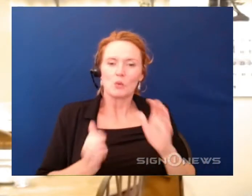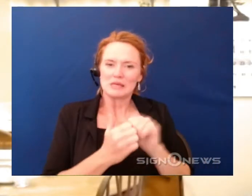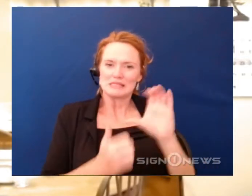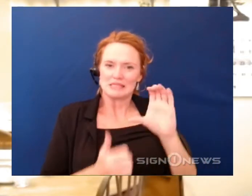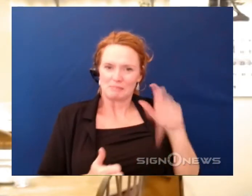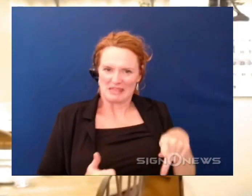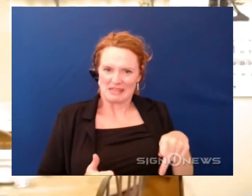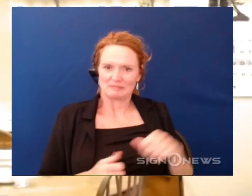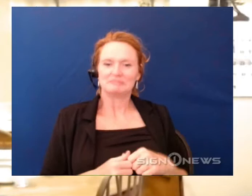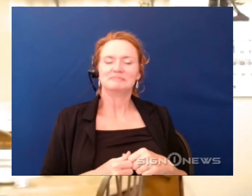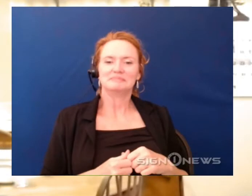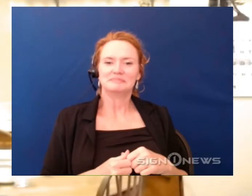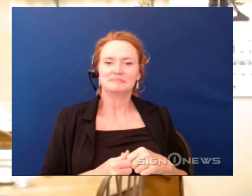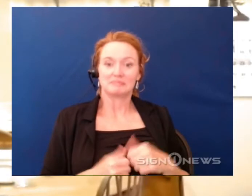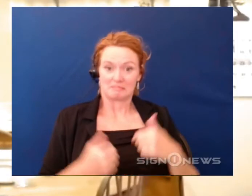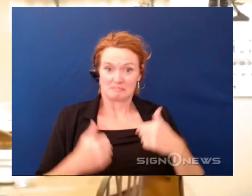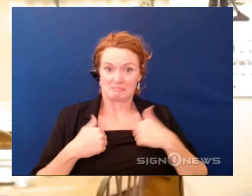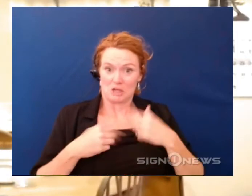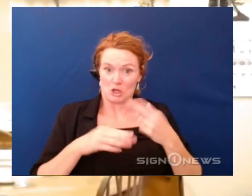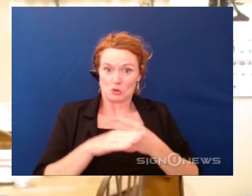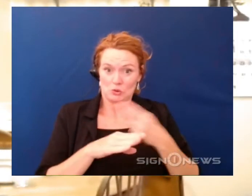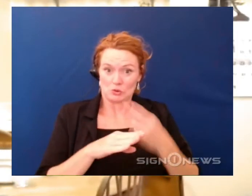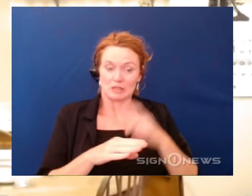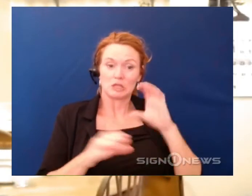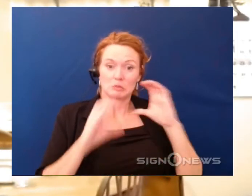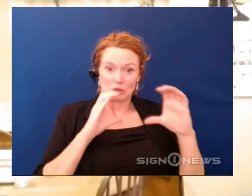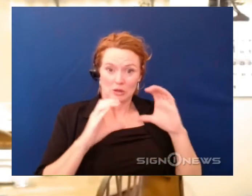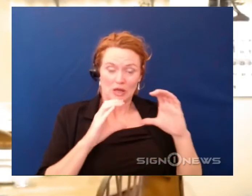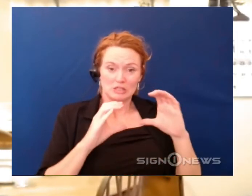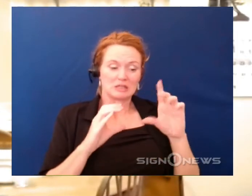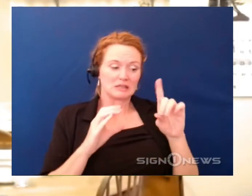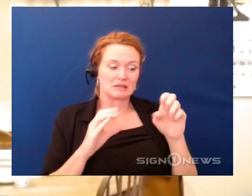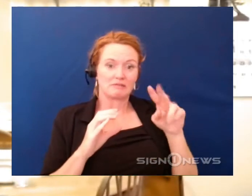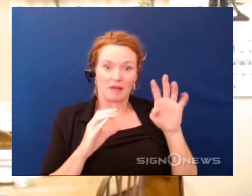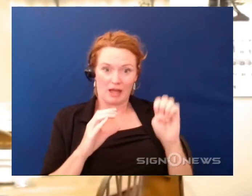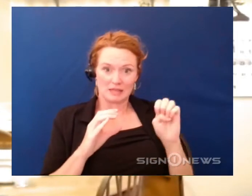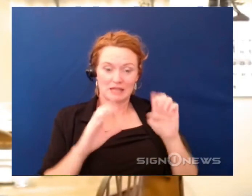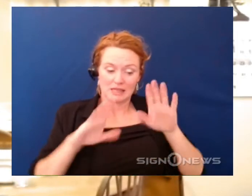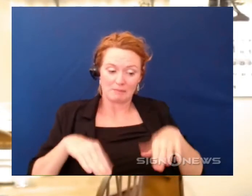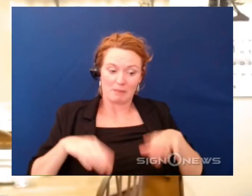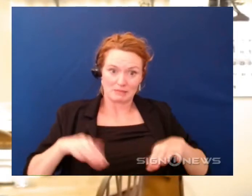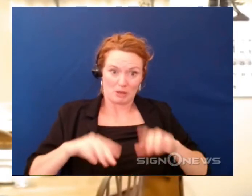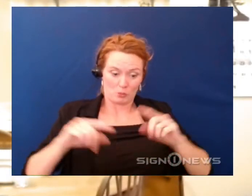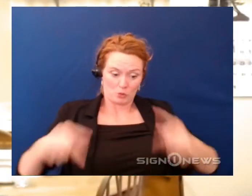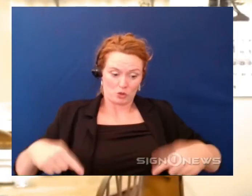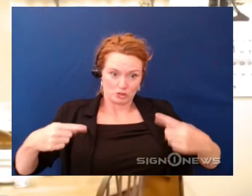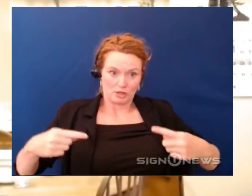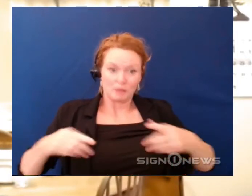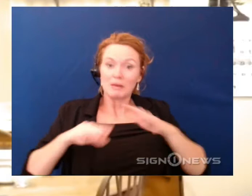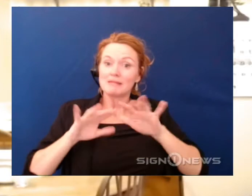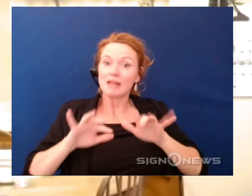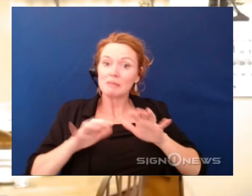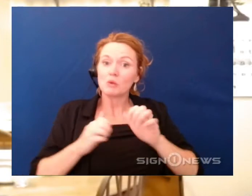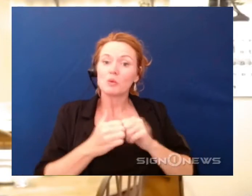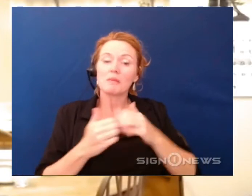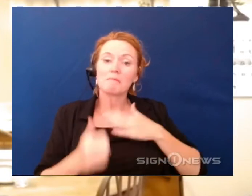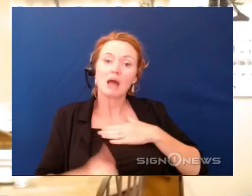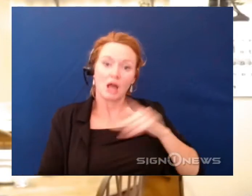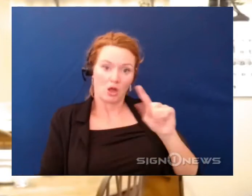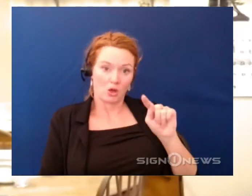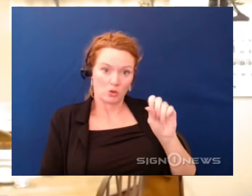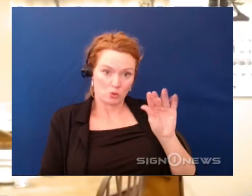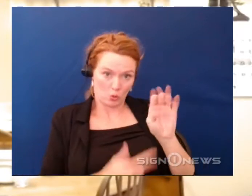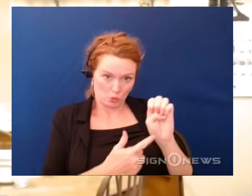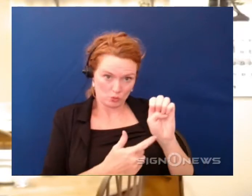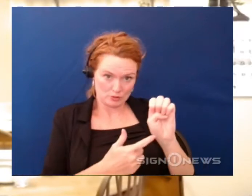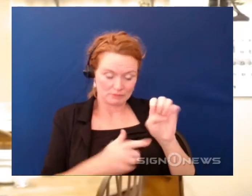palsy. I am using a communication device at the base of my wheelchair by typing with my toes.